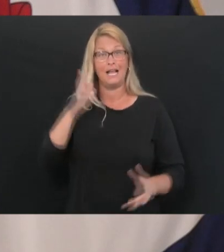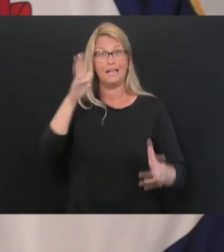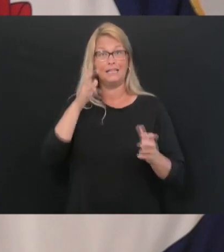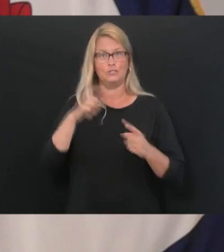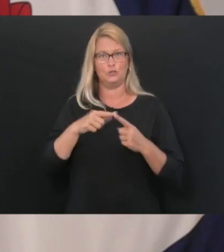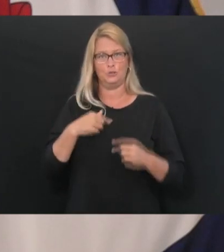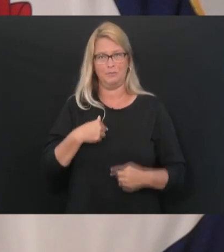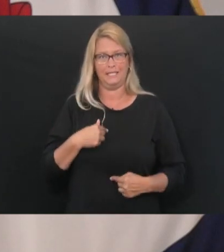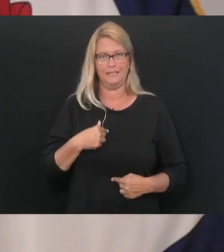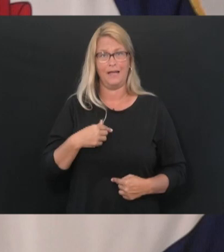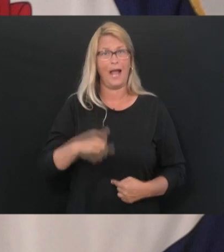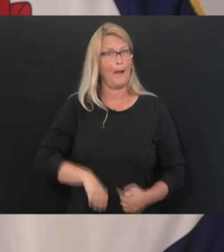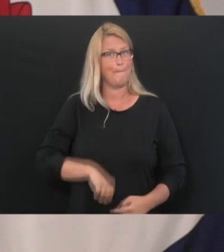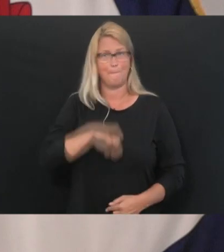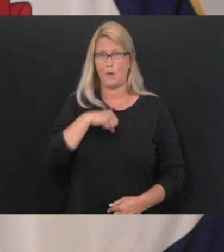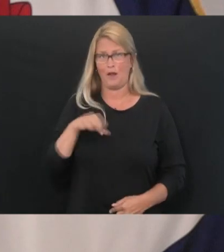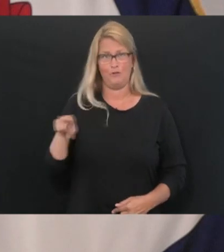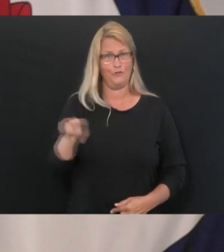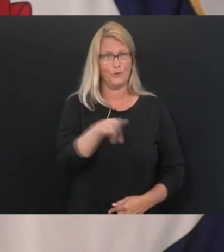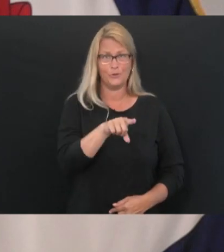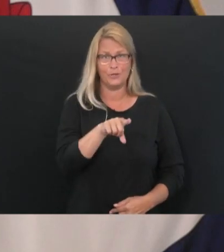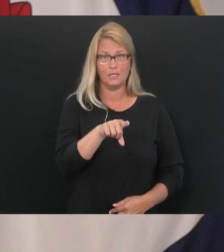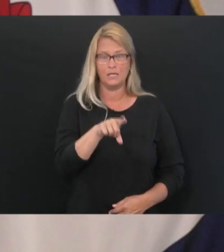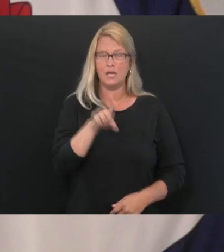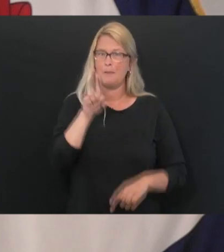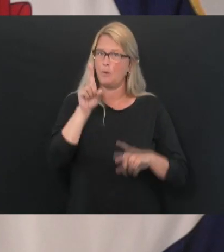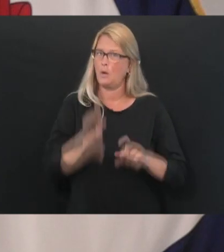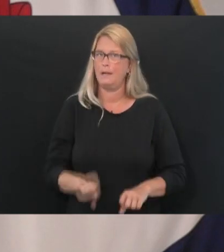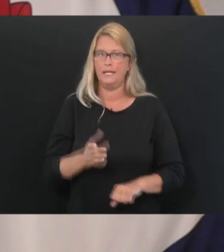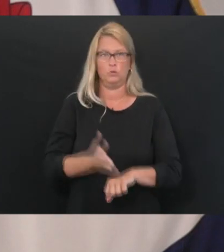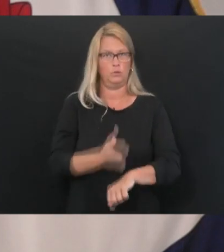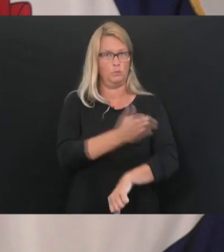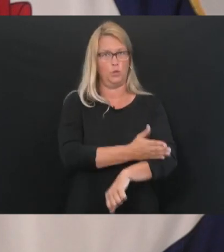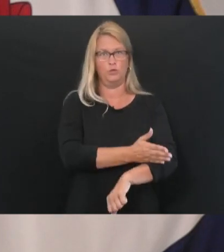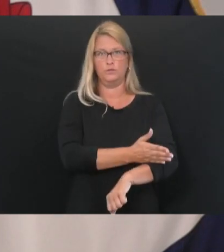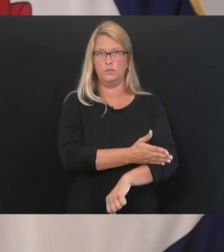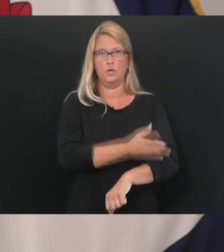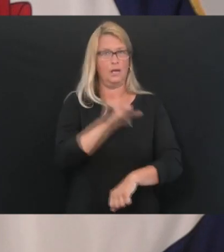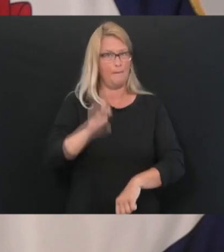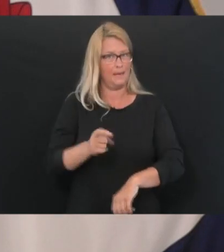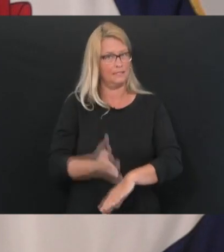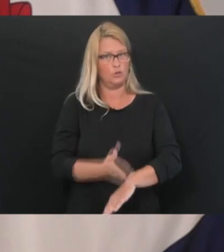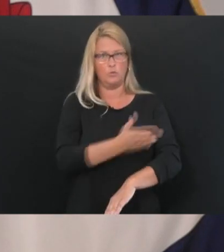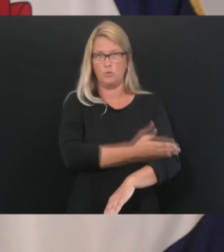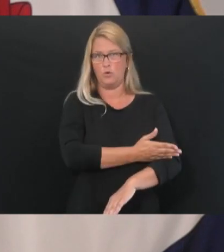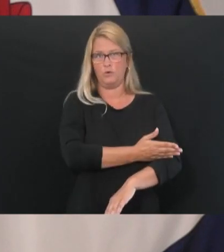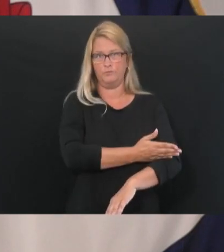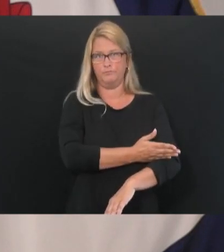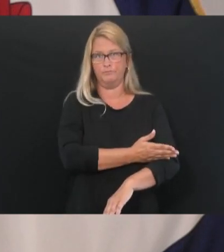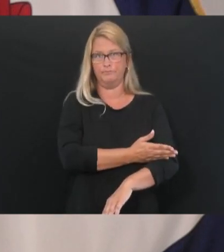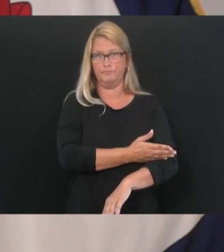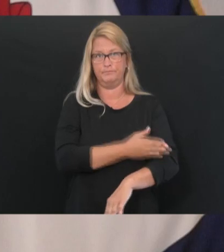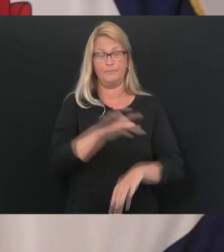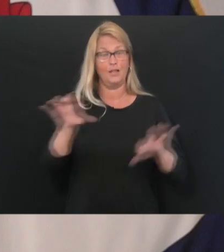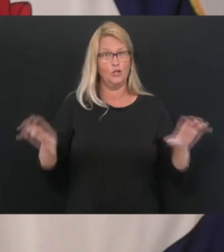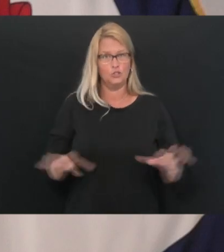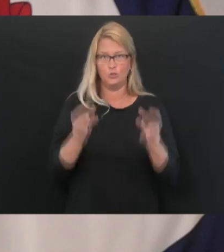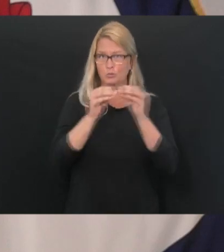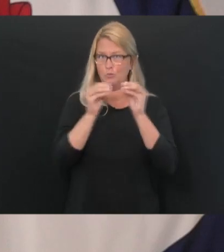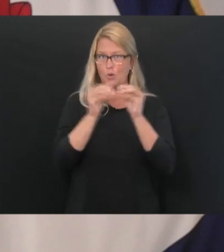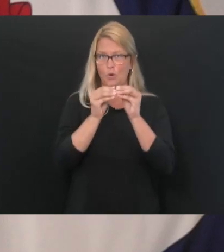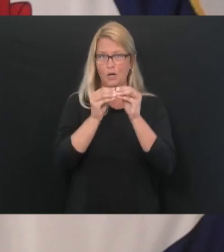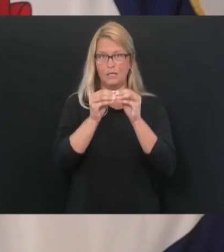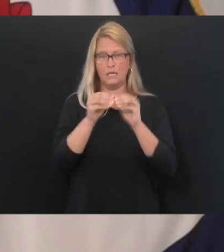of the job you've done, but we've got to do better. We have got to do more. We have got